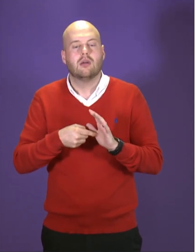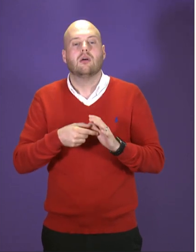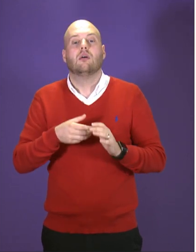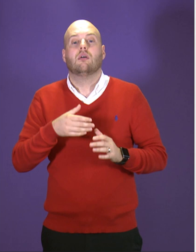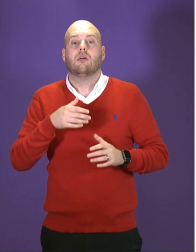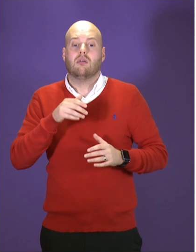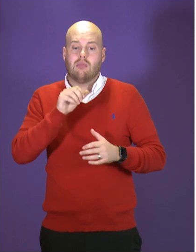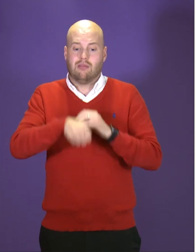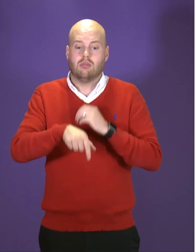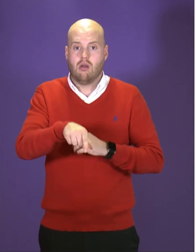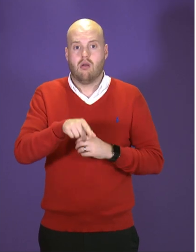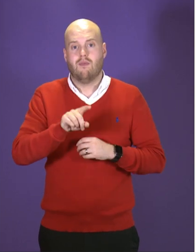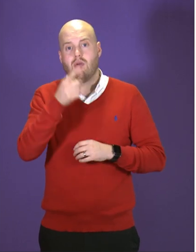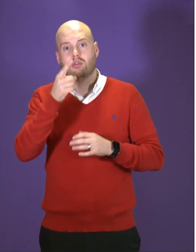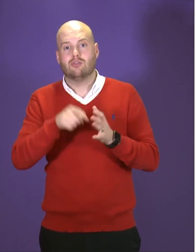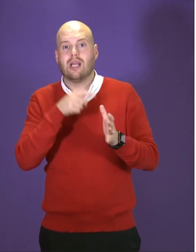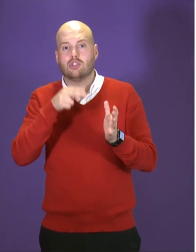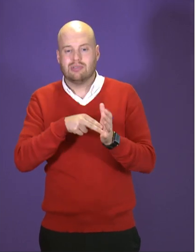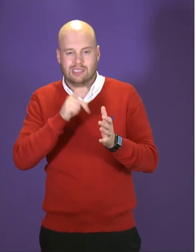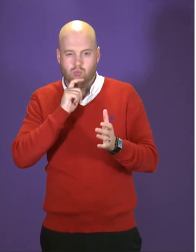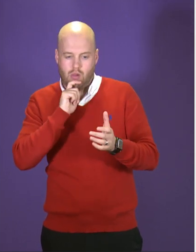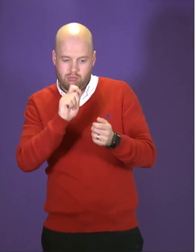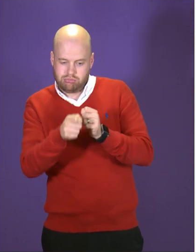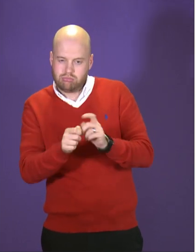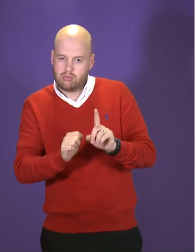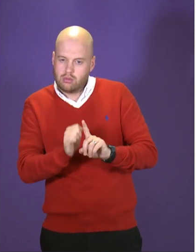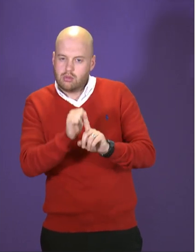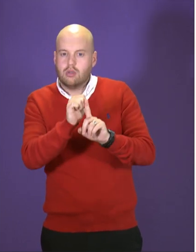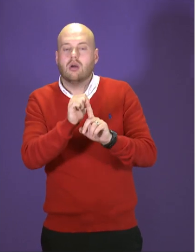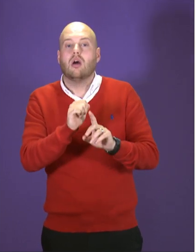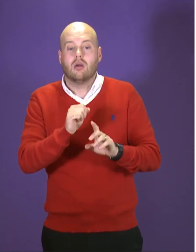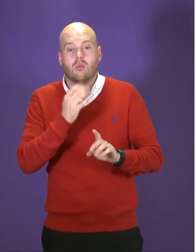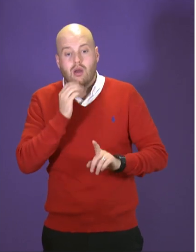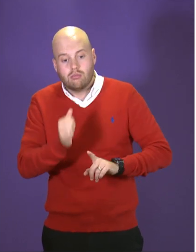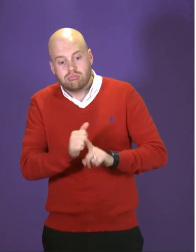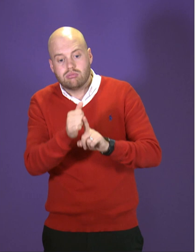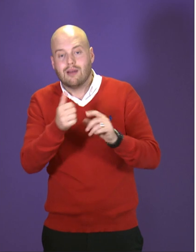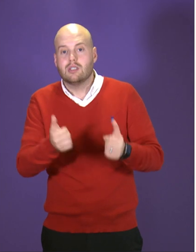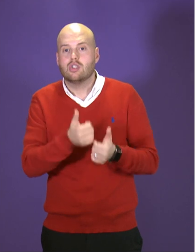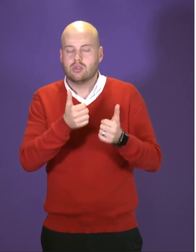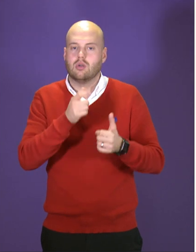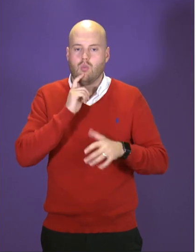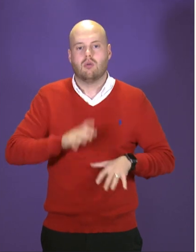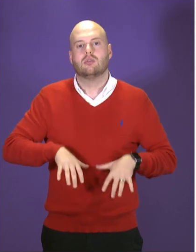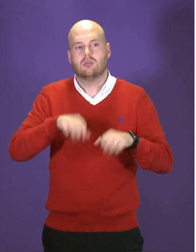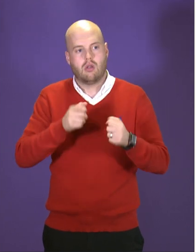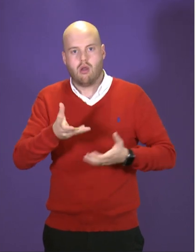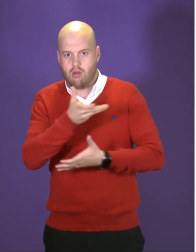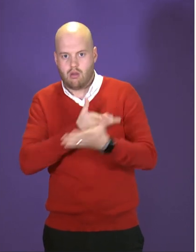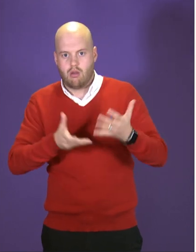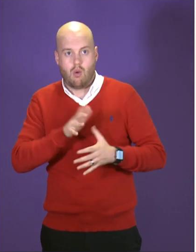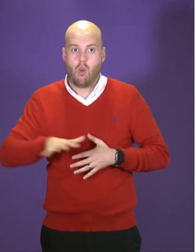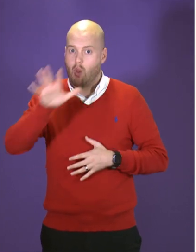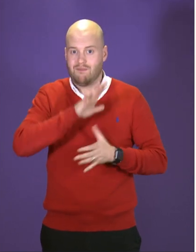January, well, with some corrections, we start this implementation all over the